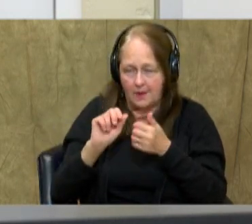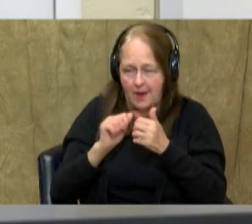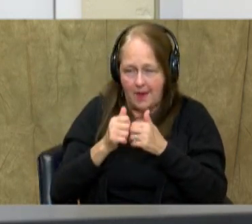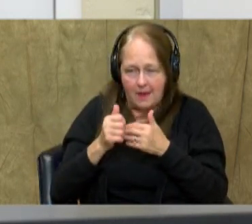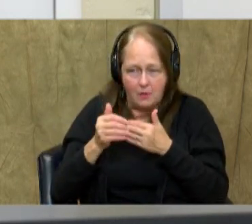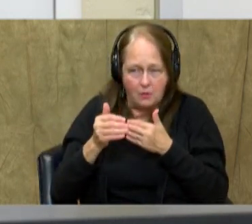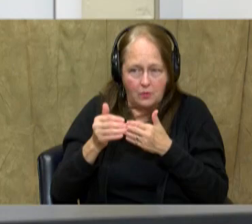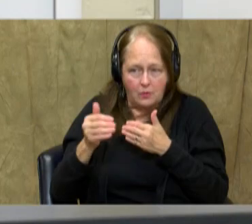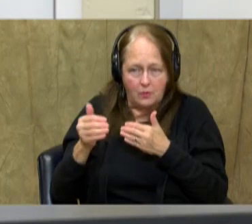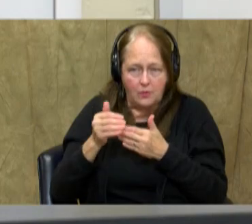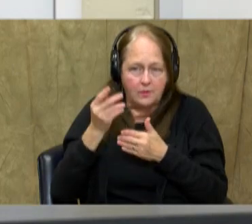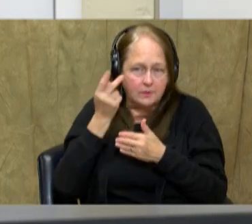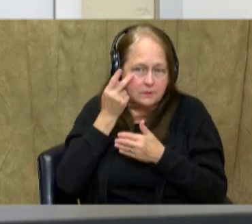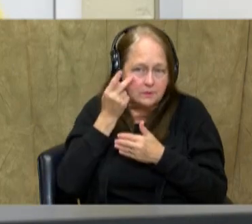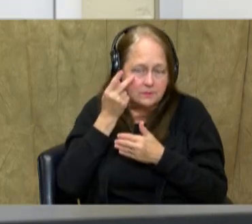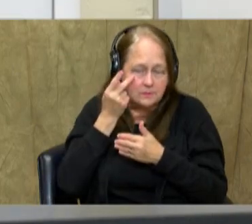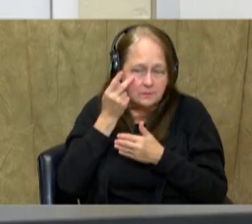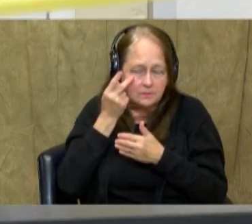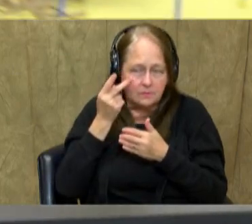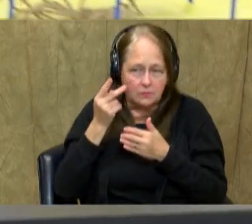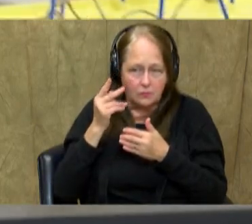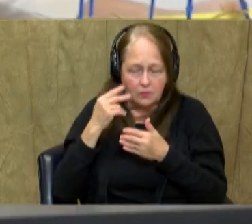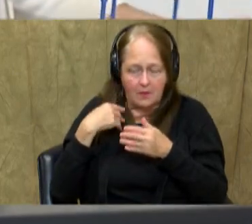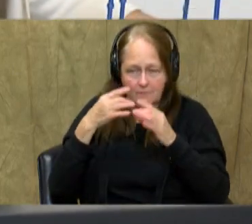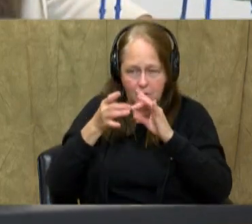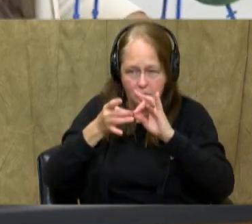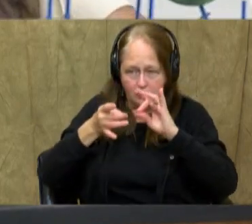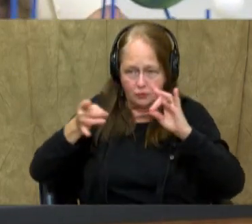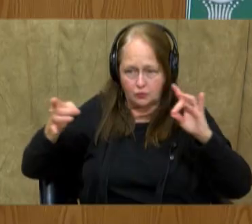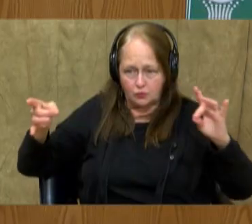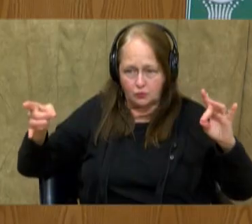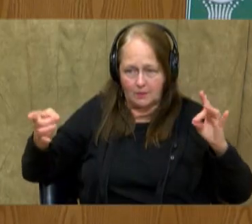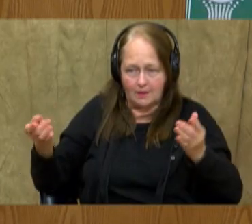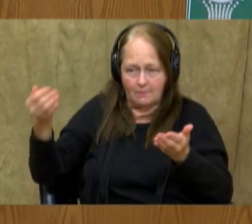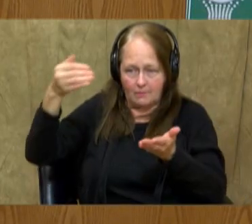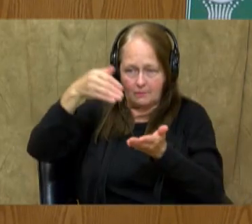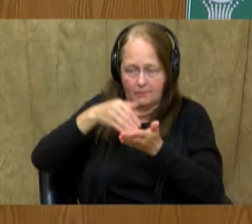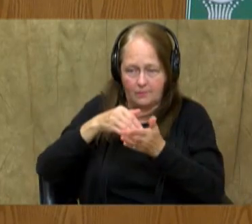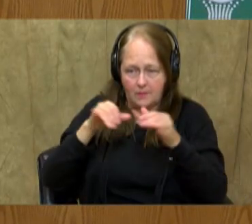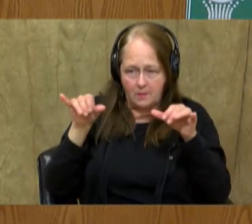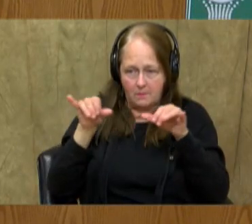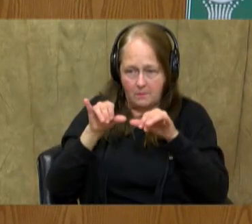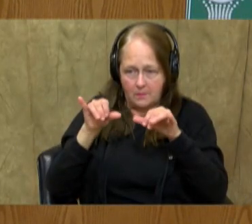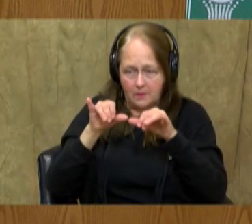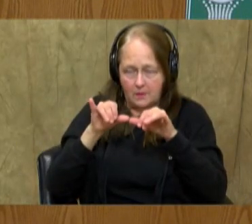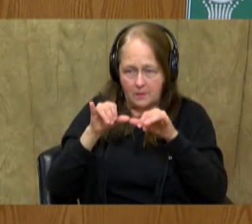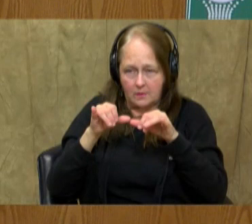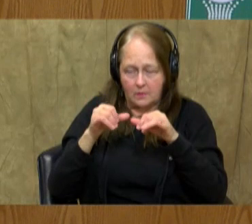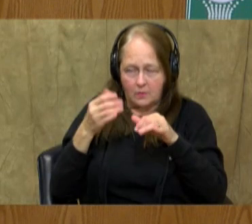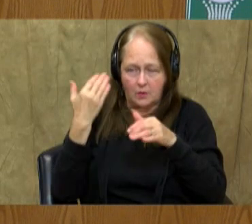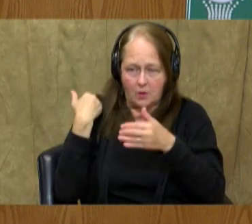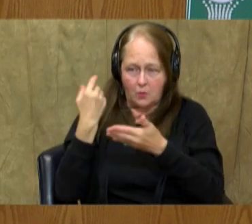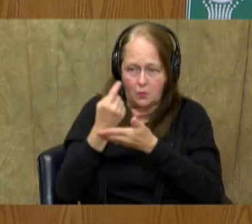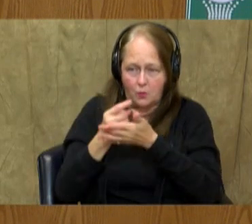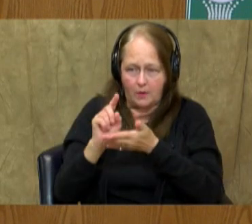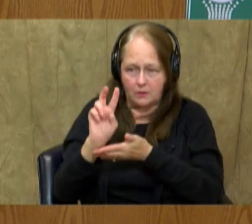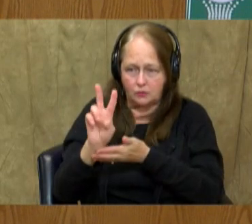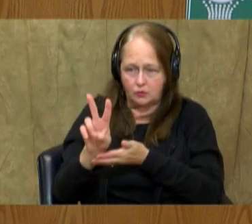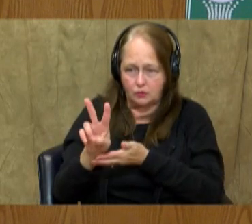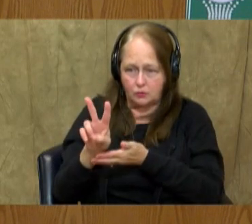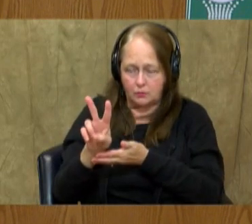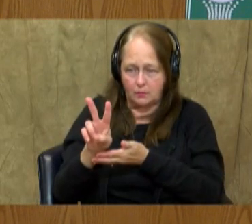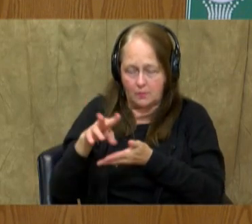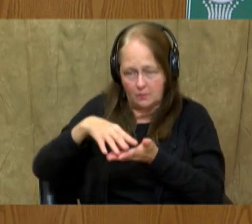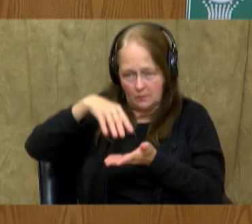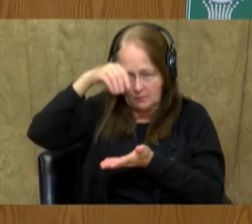it be? Well, let's take a look. I've tied a string off again and made my measurements. Remember from week 2, we